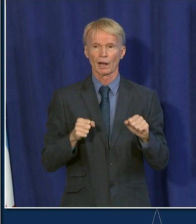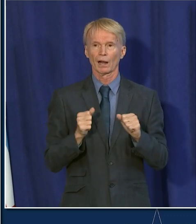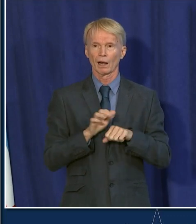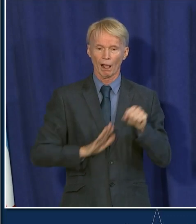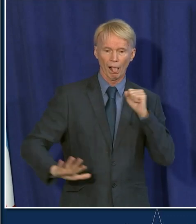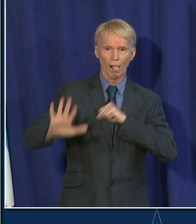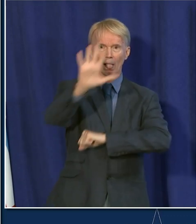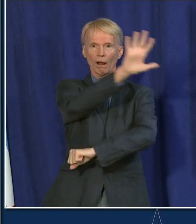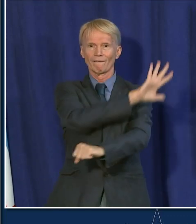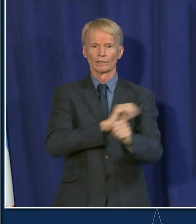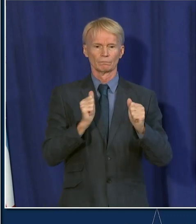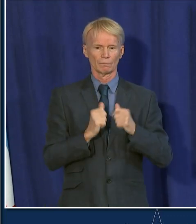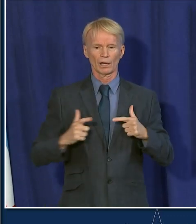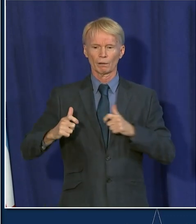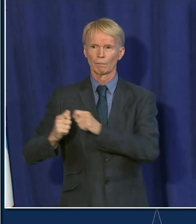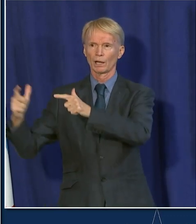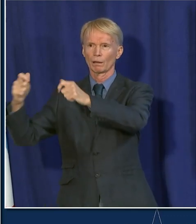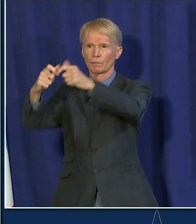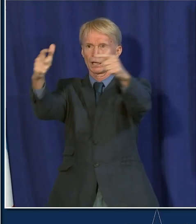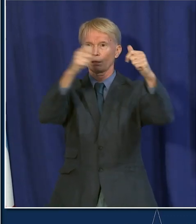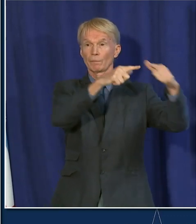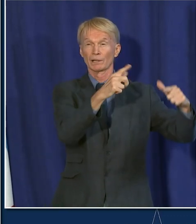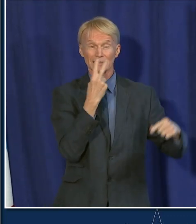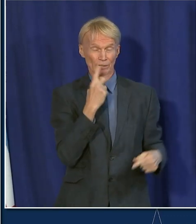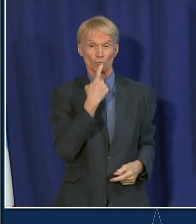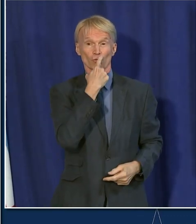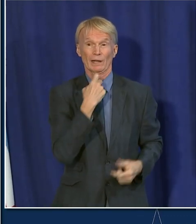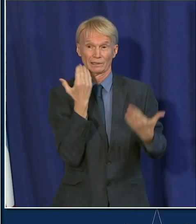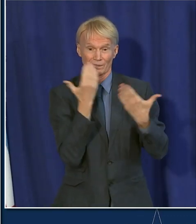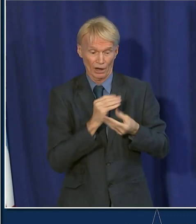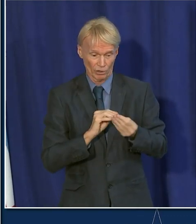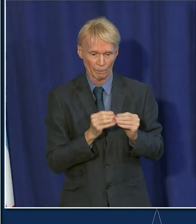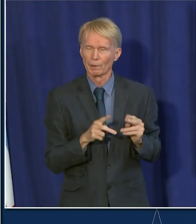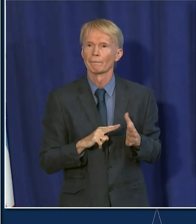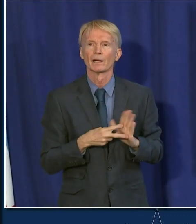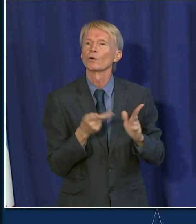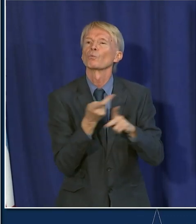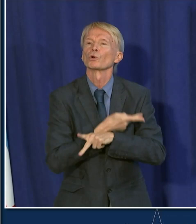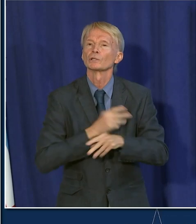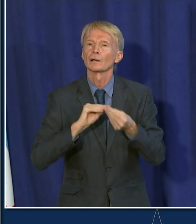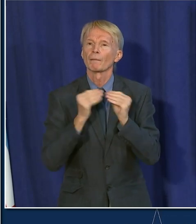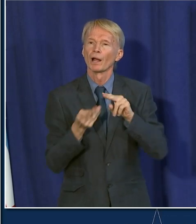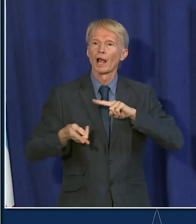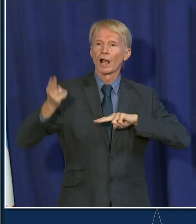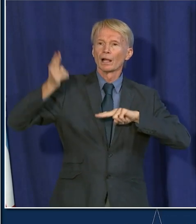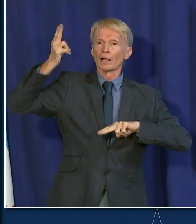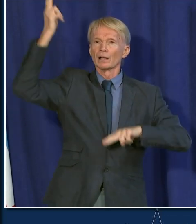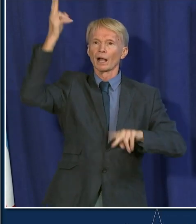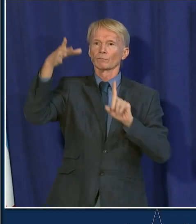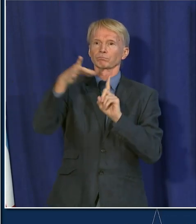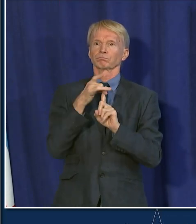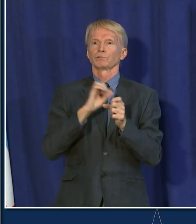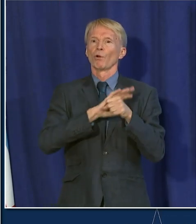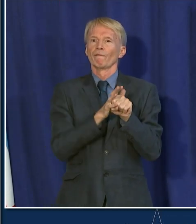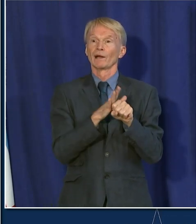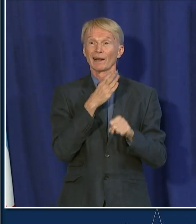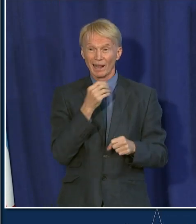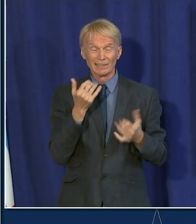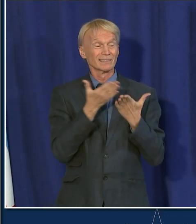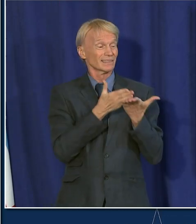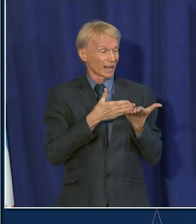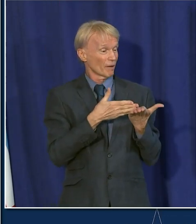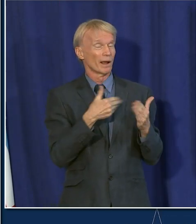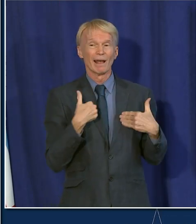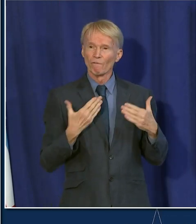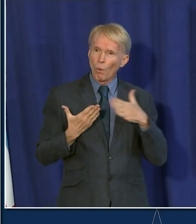are a number of counties. The darker the red, the higher number of cases. And there are some counties where we're seeing levels back over 100,